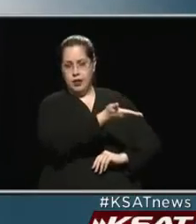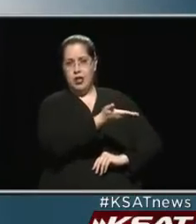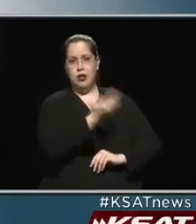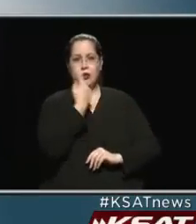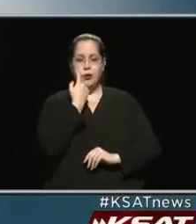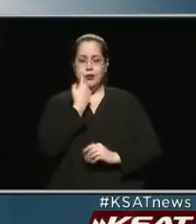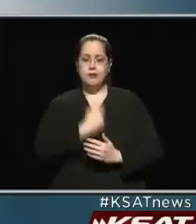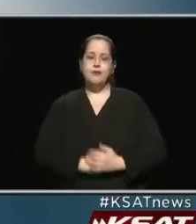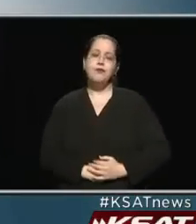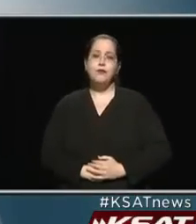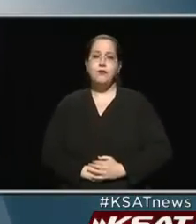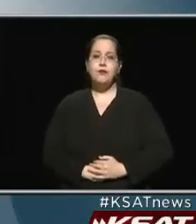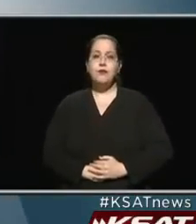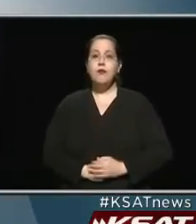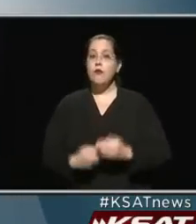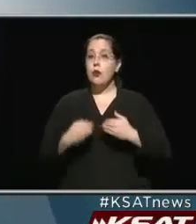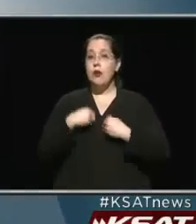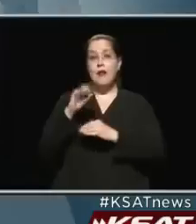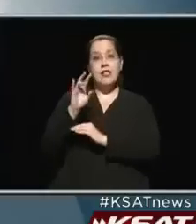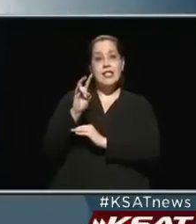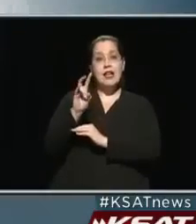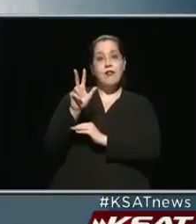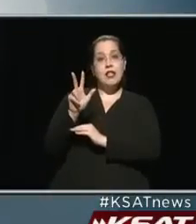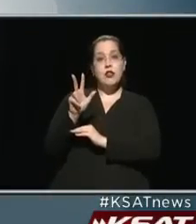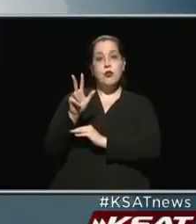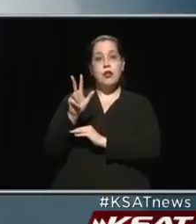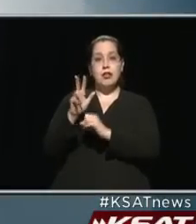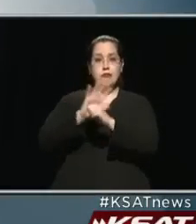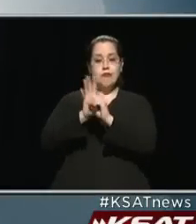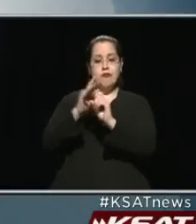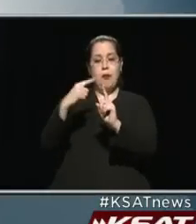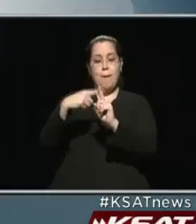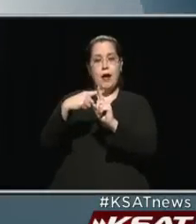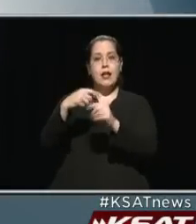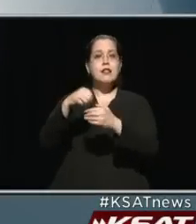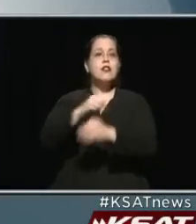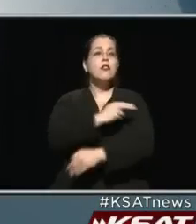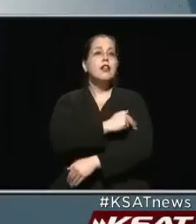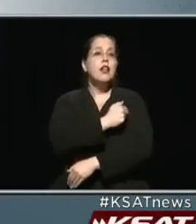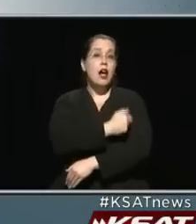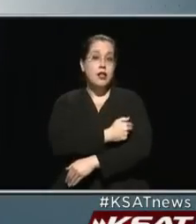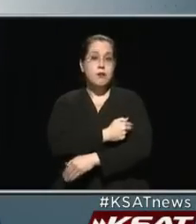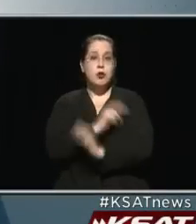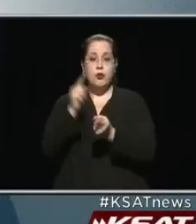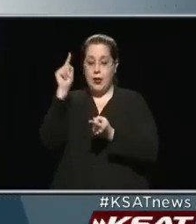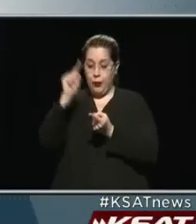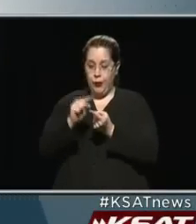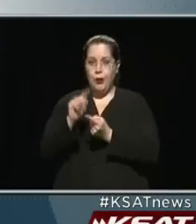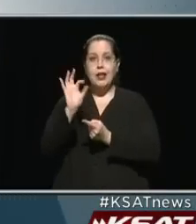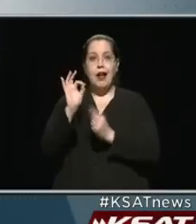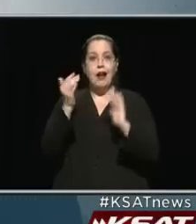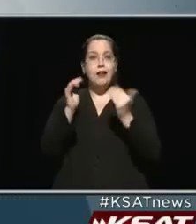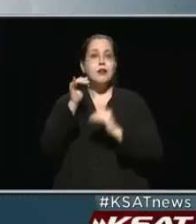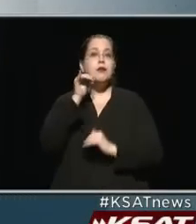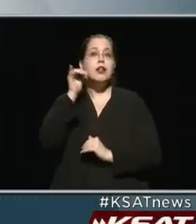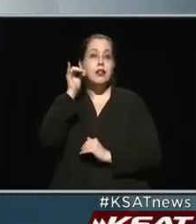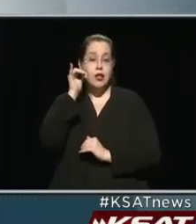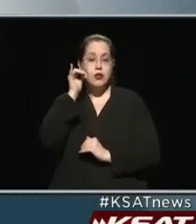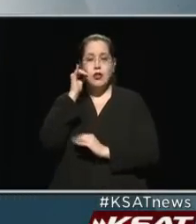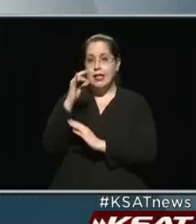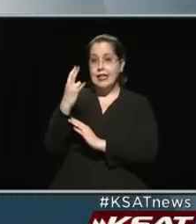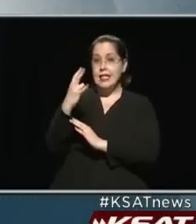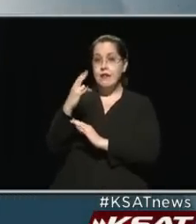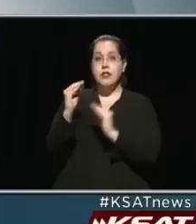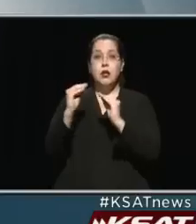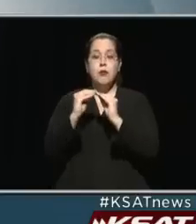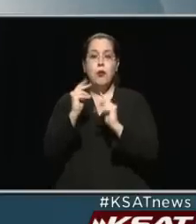of late. We do have 73 COVID positive patients in local hospitals tonight. That's down 9 from yesterday. 17